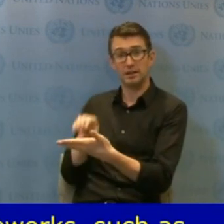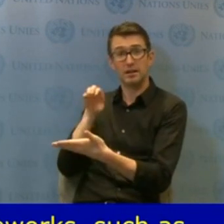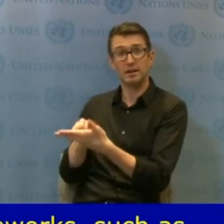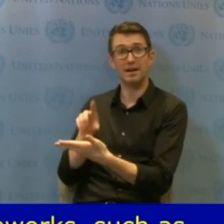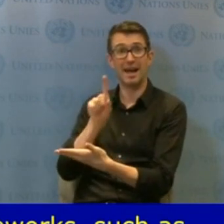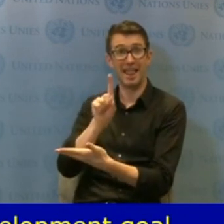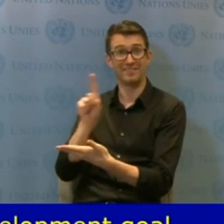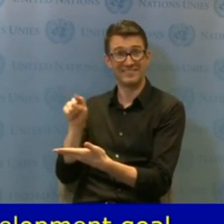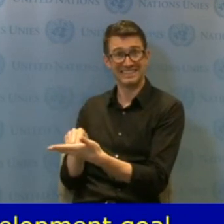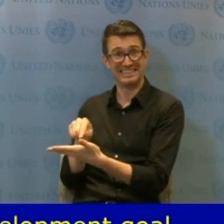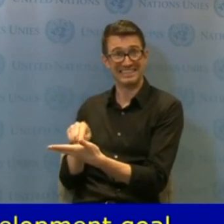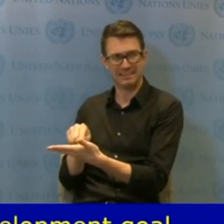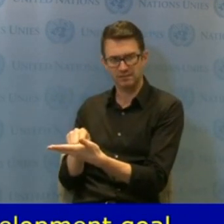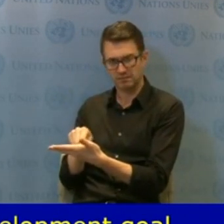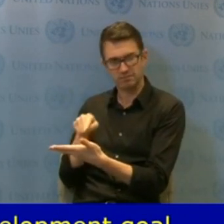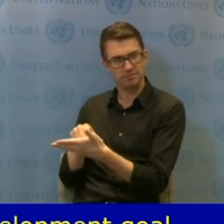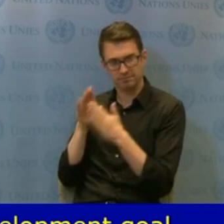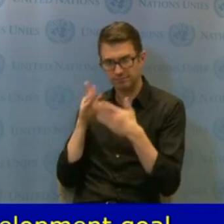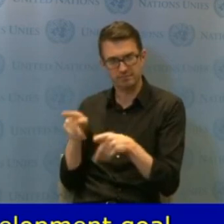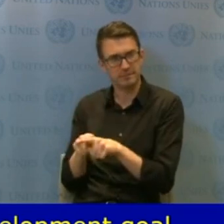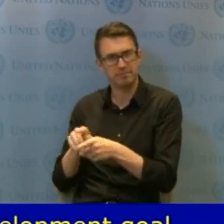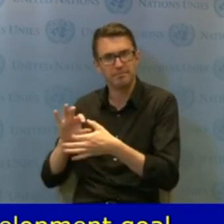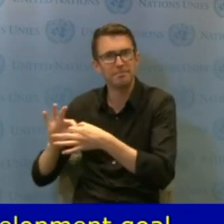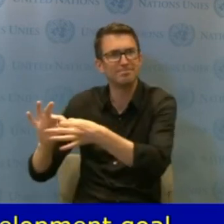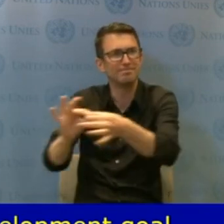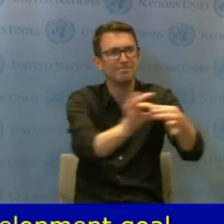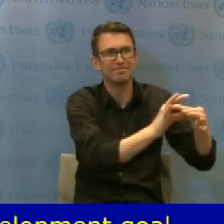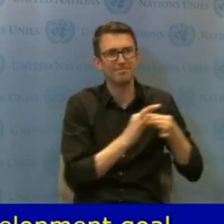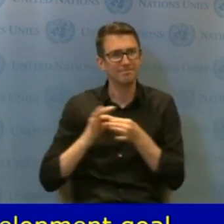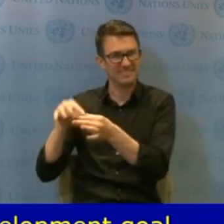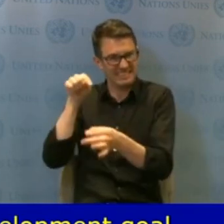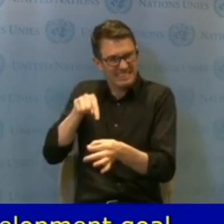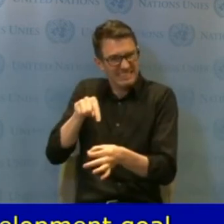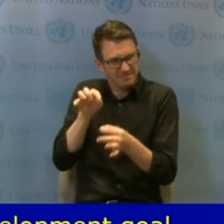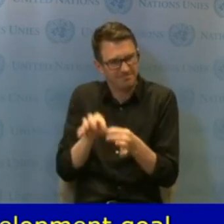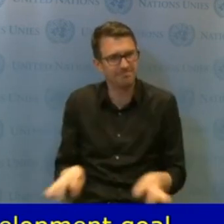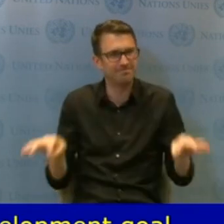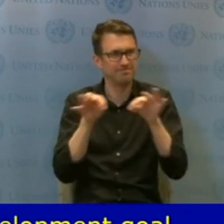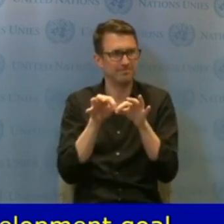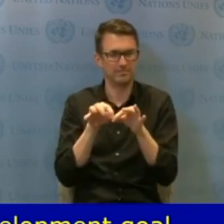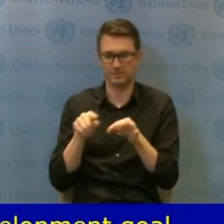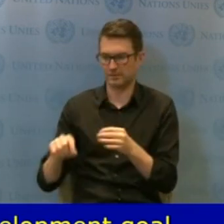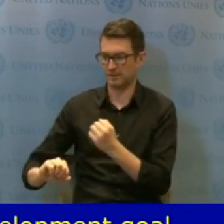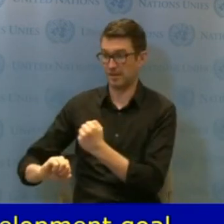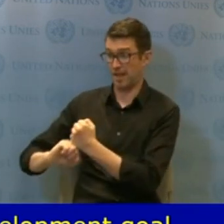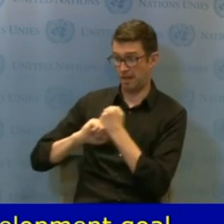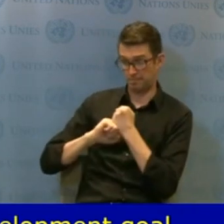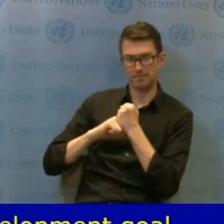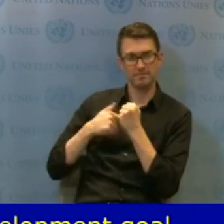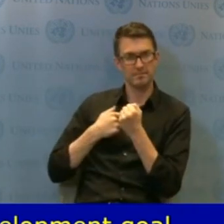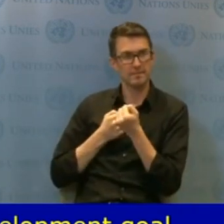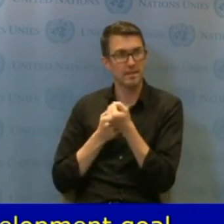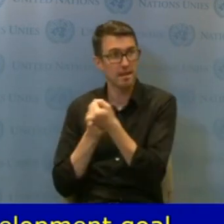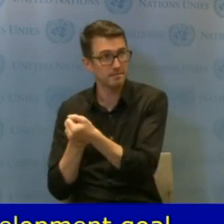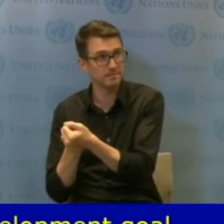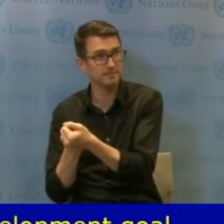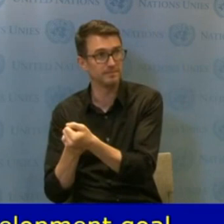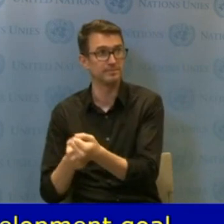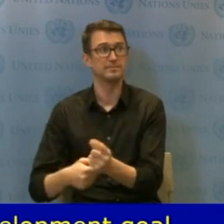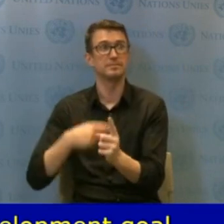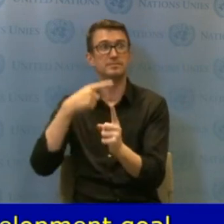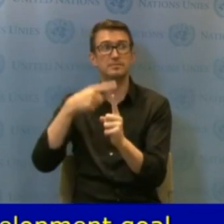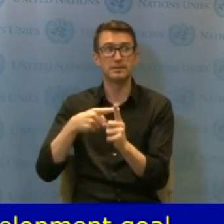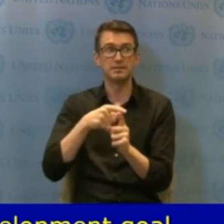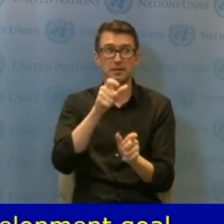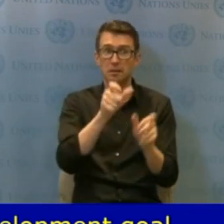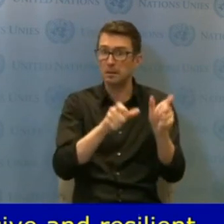well as working with many of you here in the last 6 months of negotiating the new